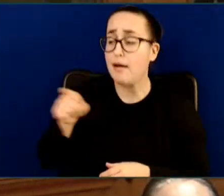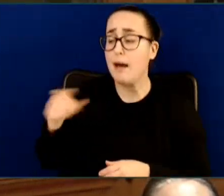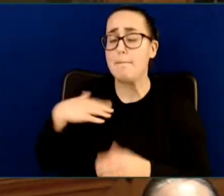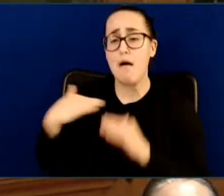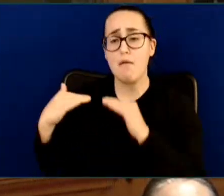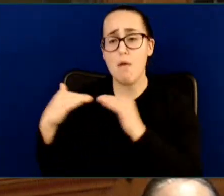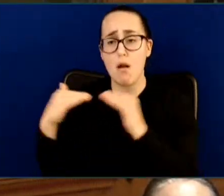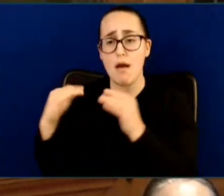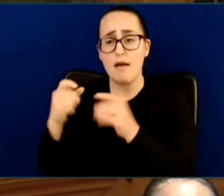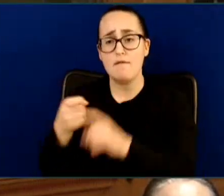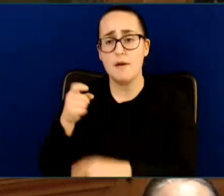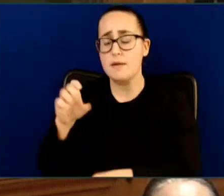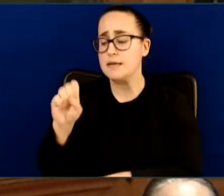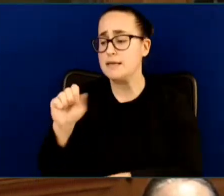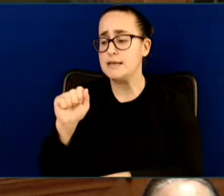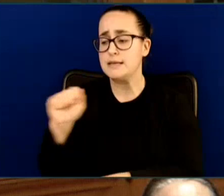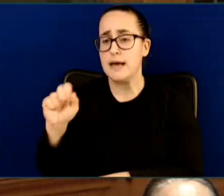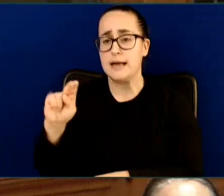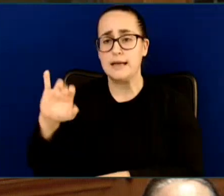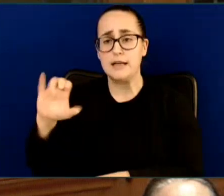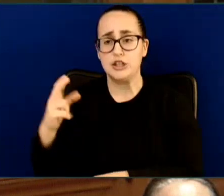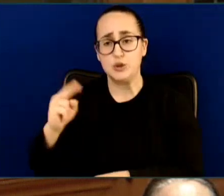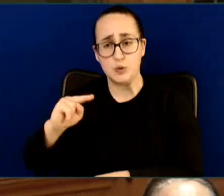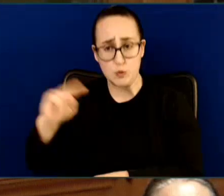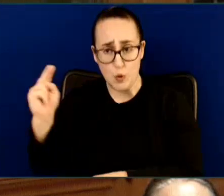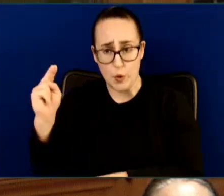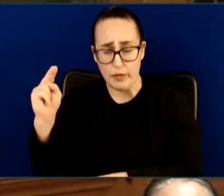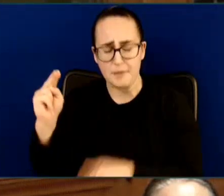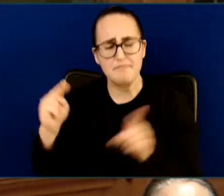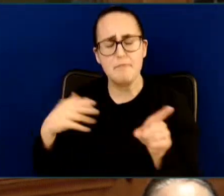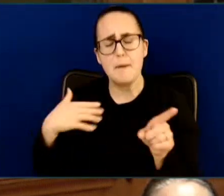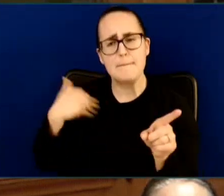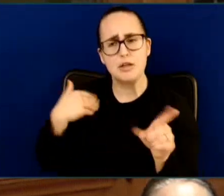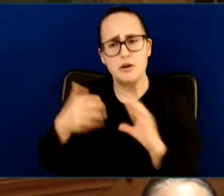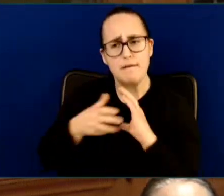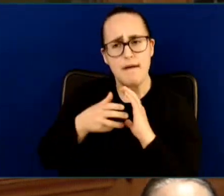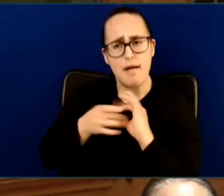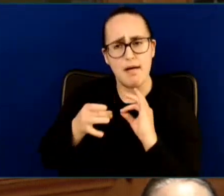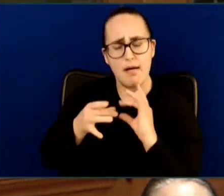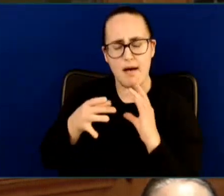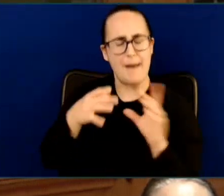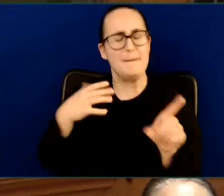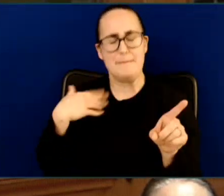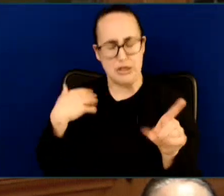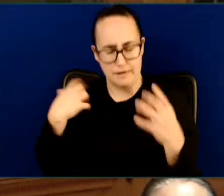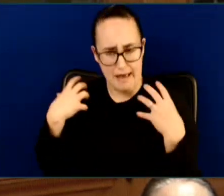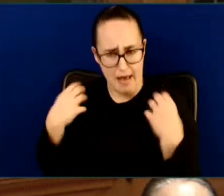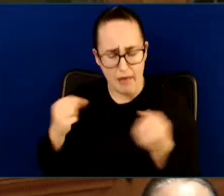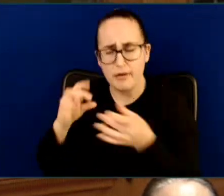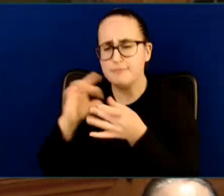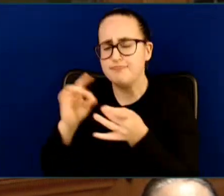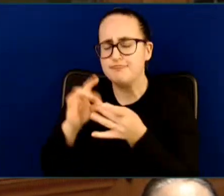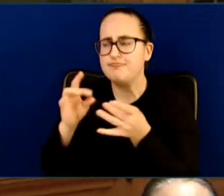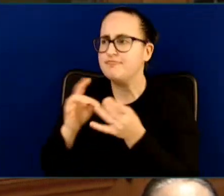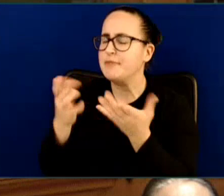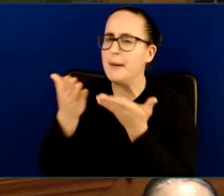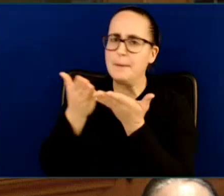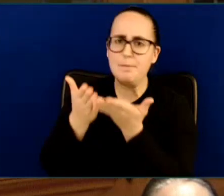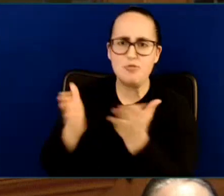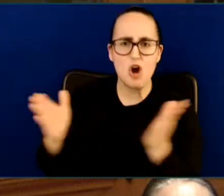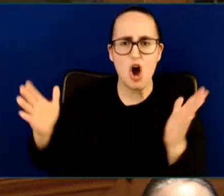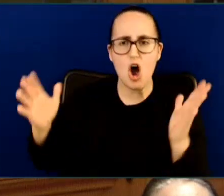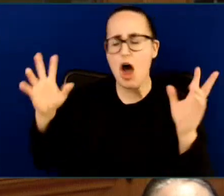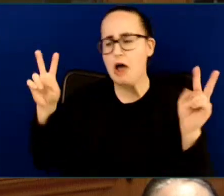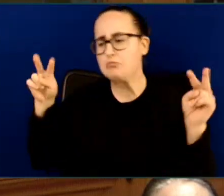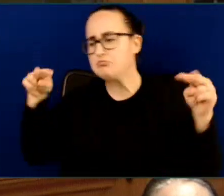Health referenced the broad engagement being undertaken around the oversight of social workers. The public engagement